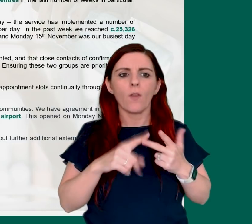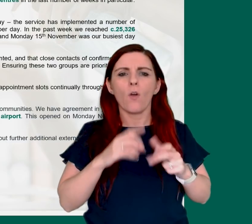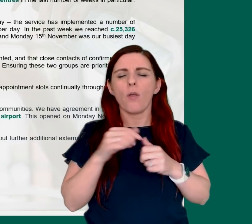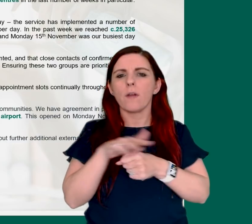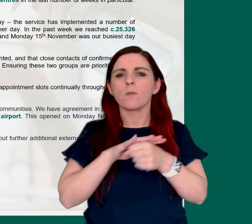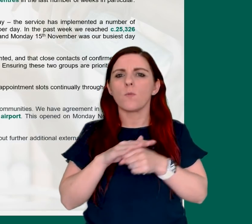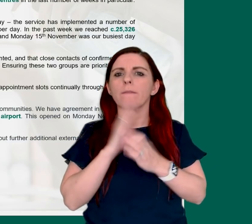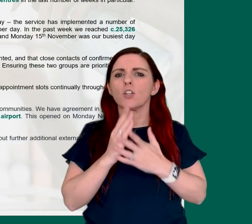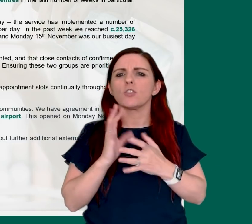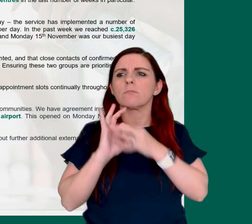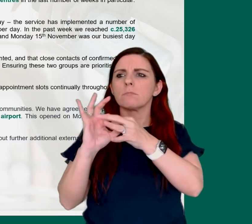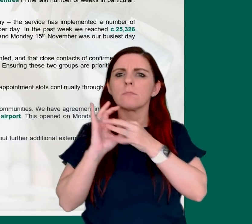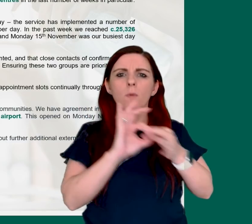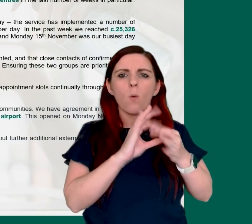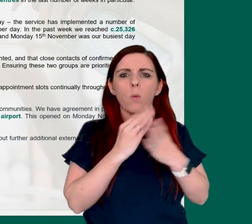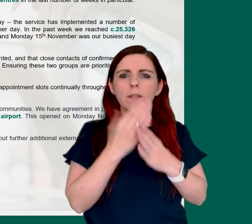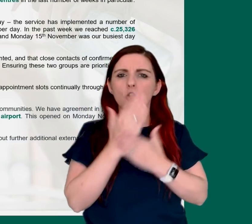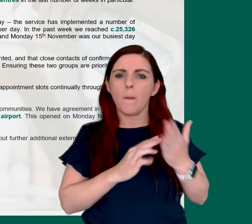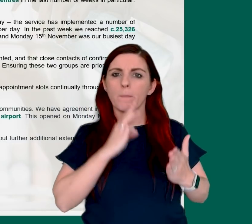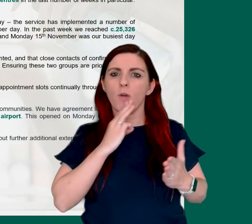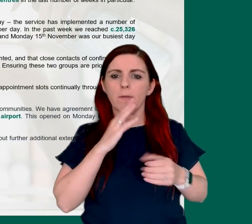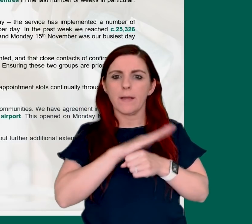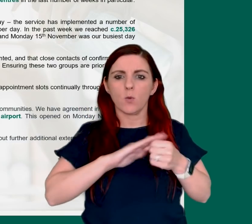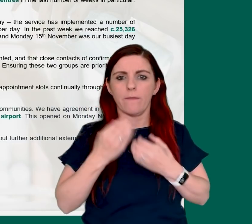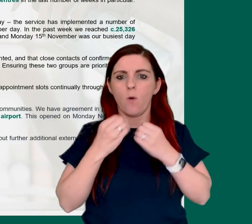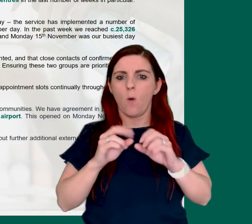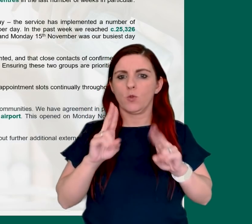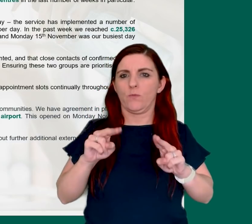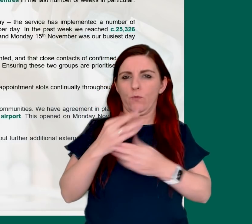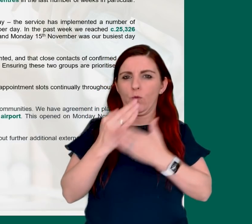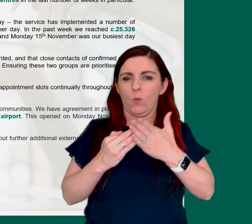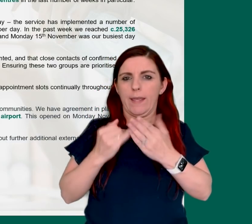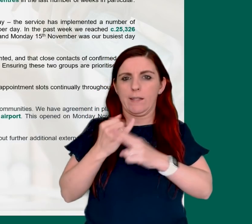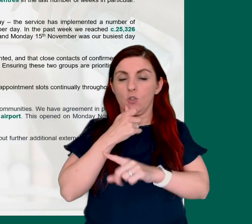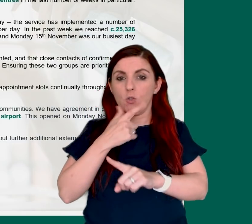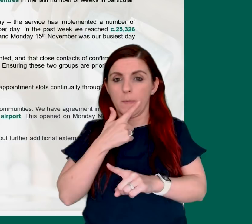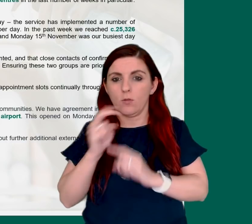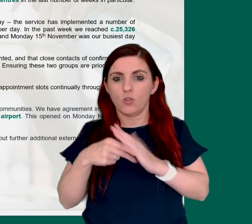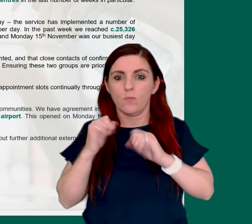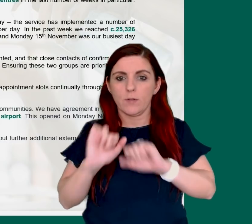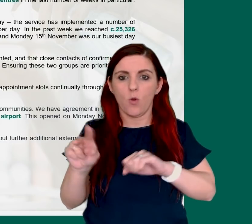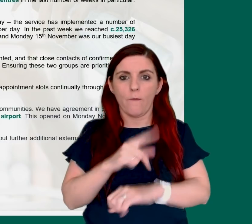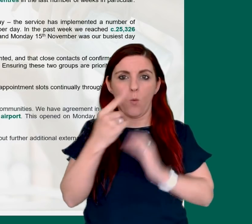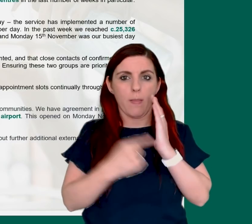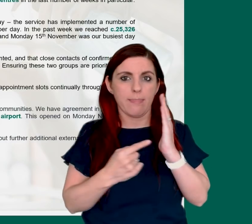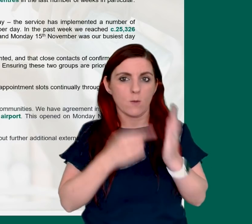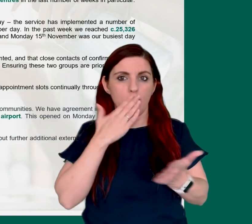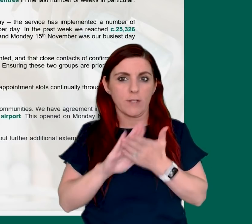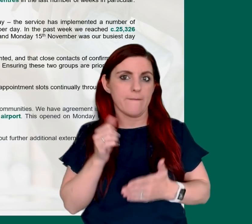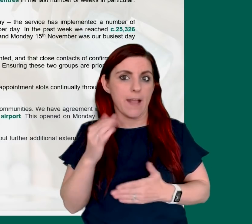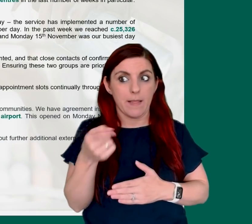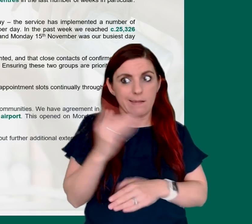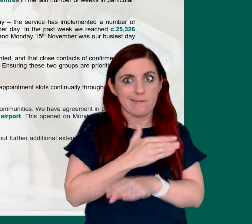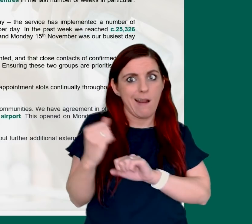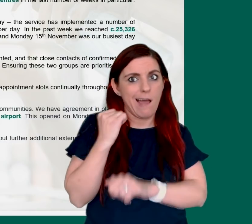partnered with some private entities, and we've opened a new site in Dublin, which was under pressure, with over 1,000 bookings a day now available. That commenced on Monday,